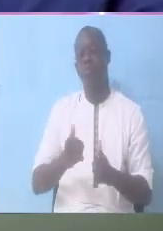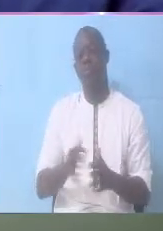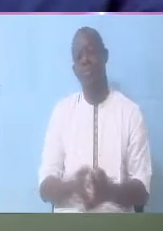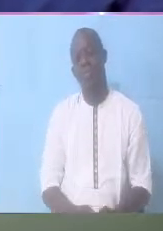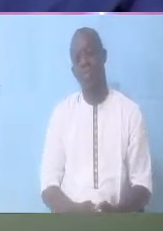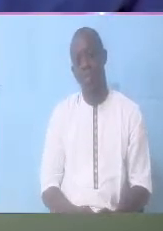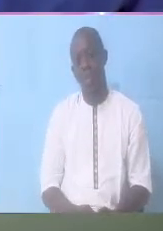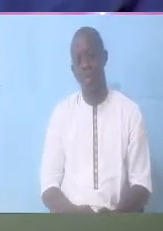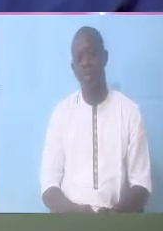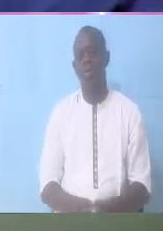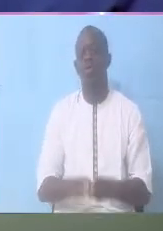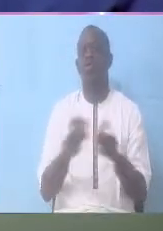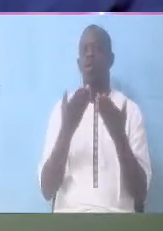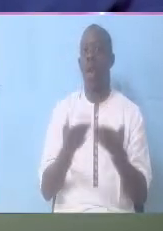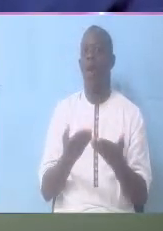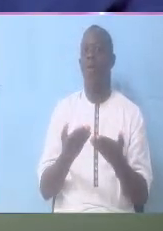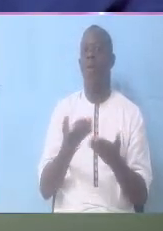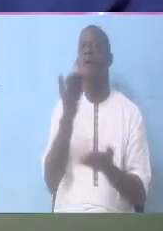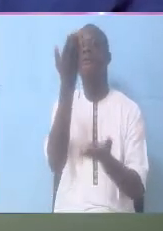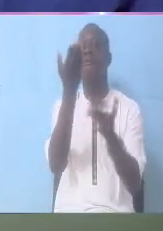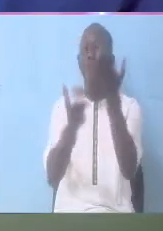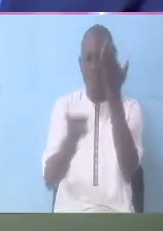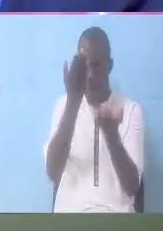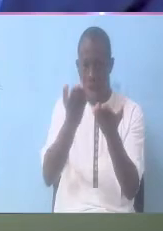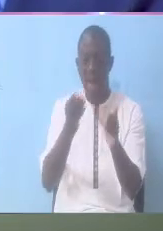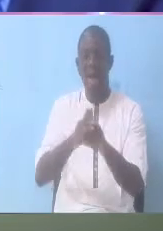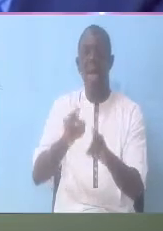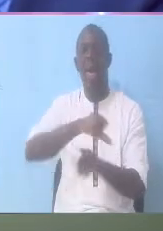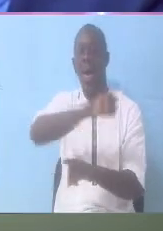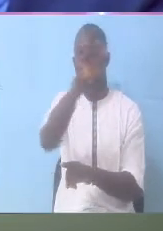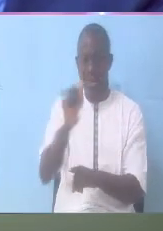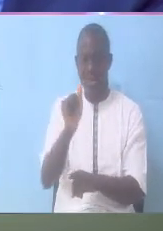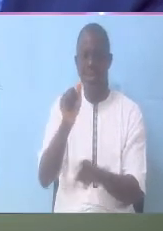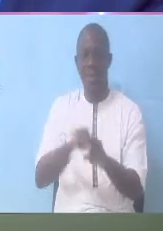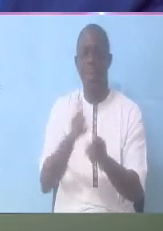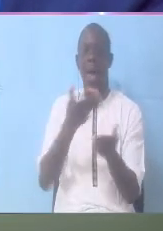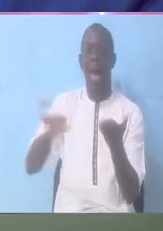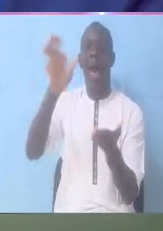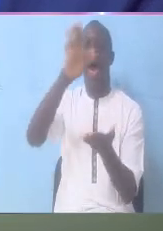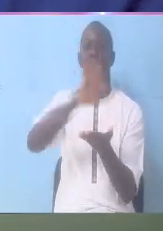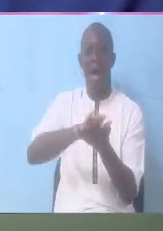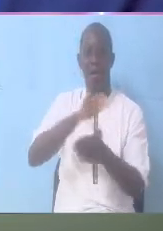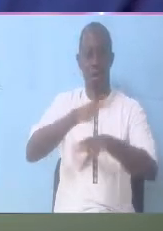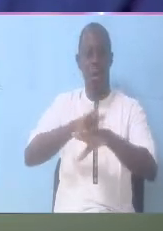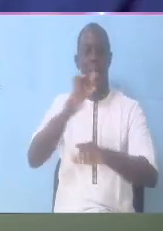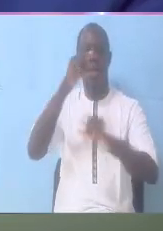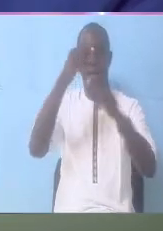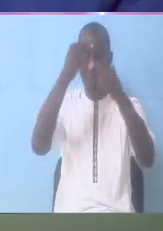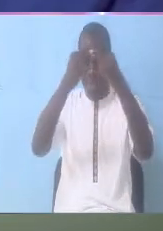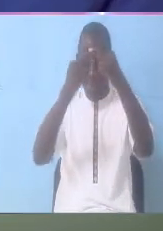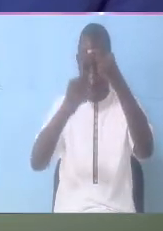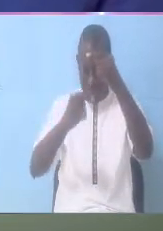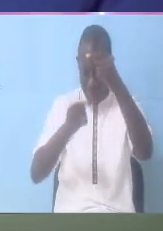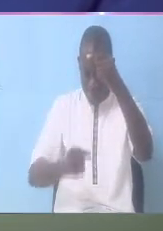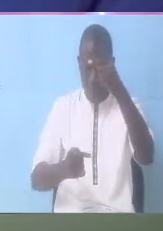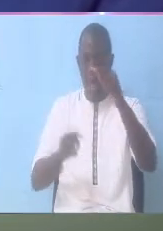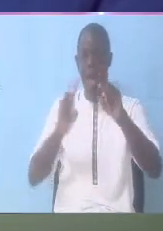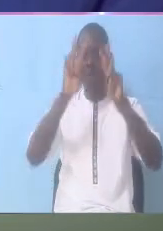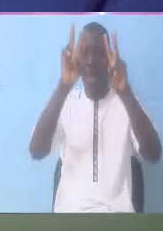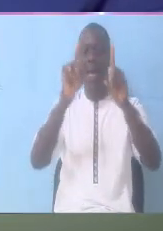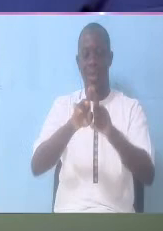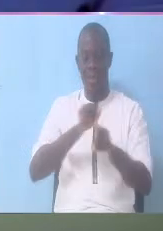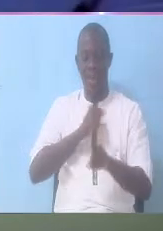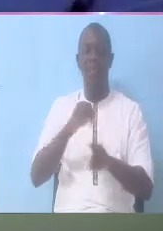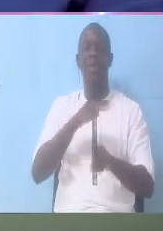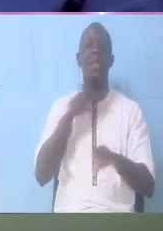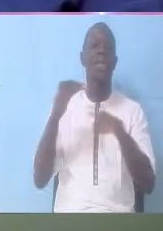So it is fair and proper that we add onto the list for Yaya Jammeh that he killed Daba